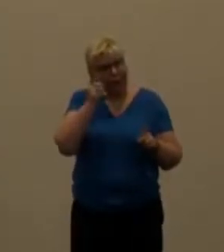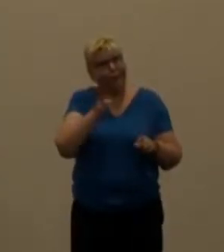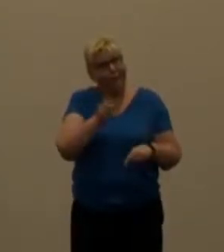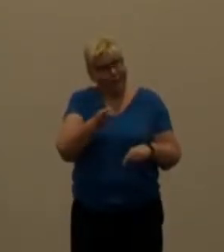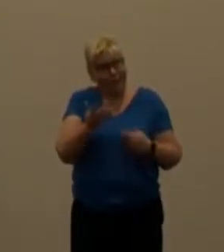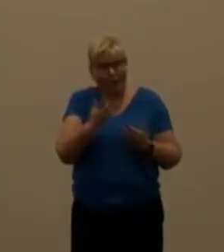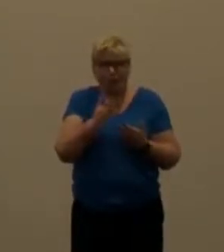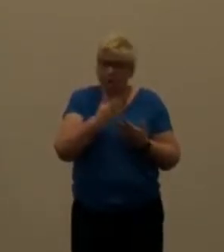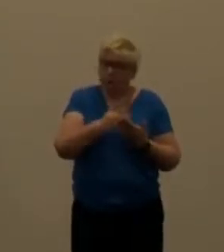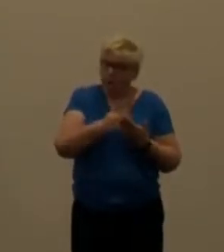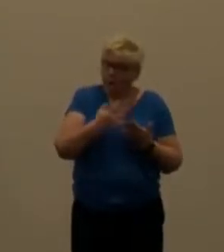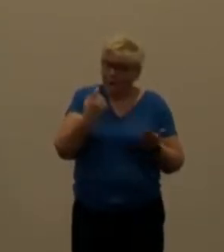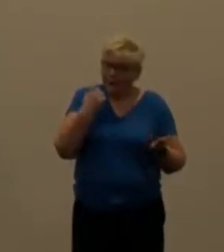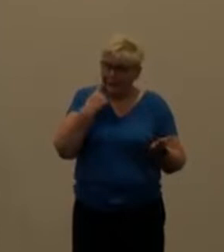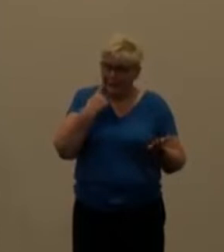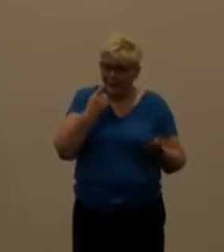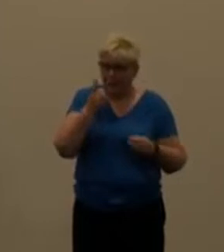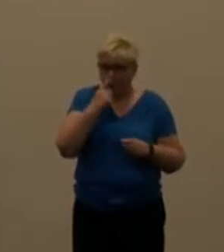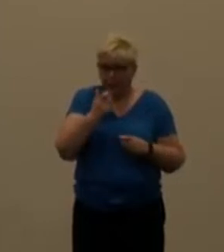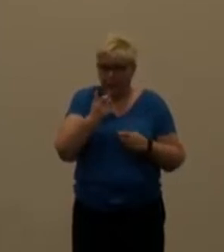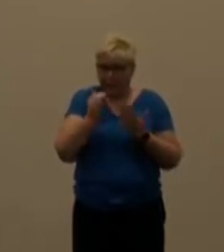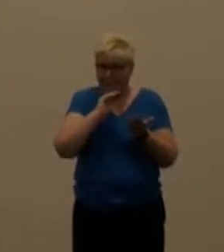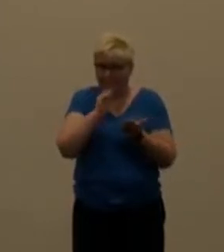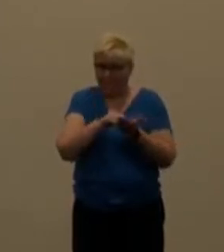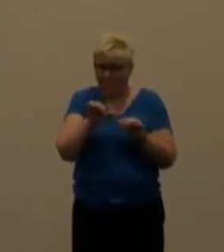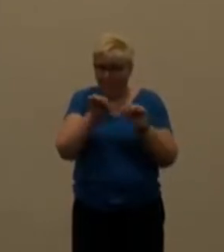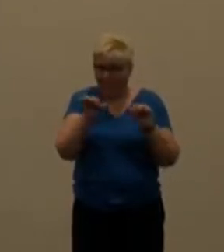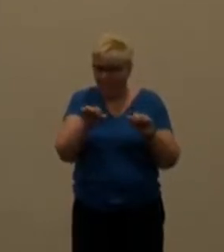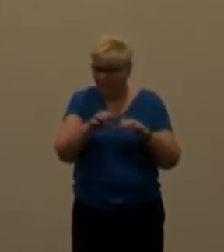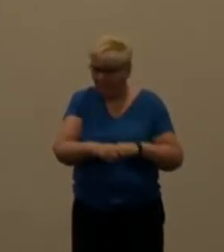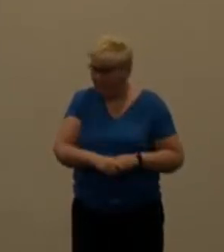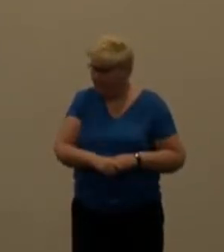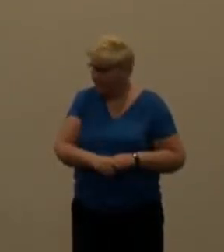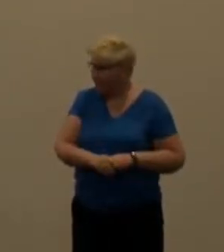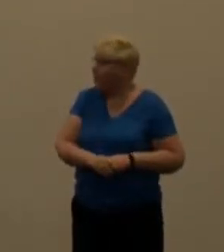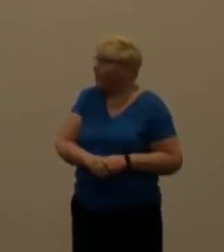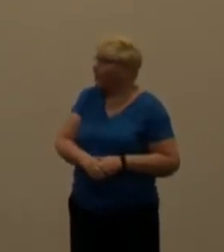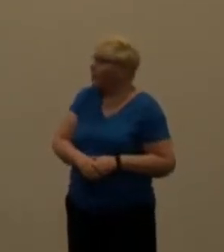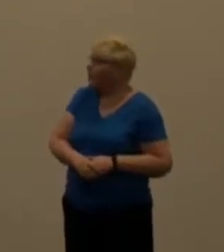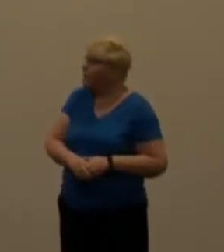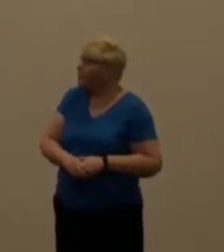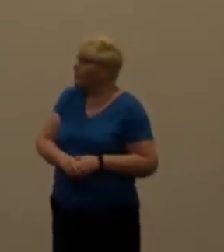very, very easily we can go to that stage. So let's